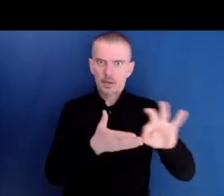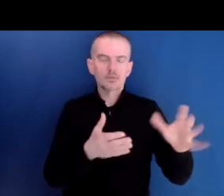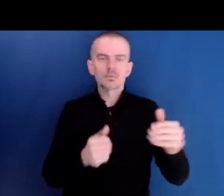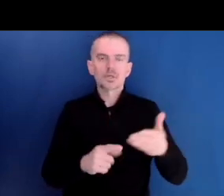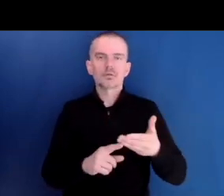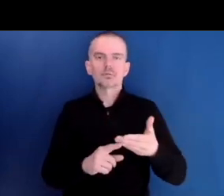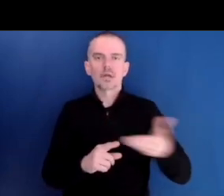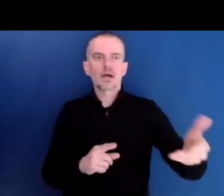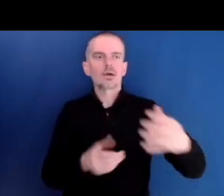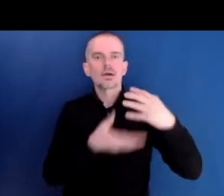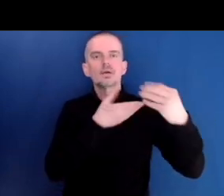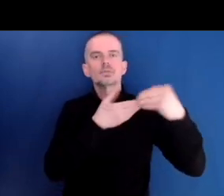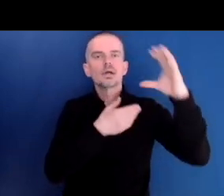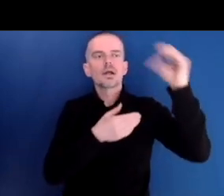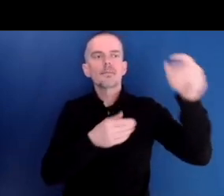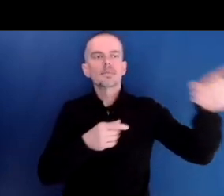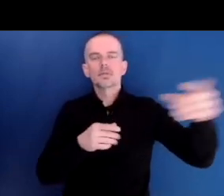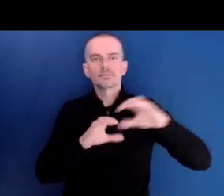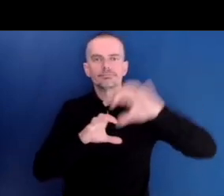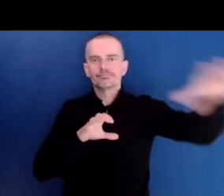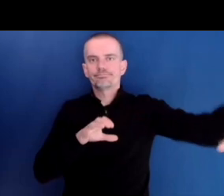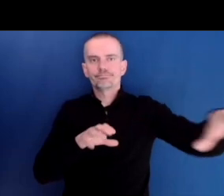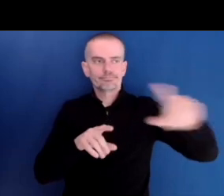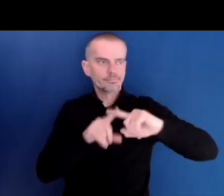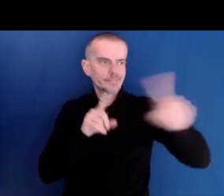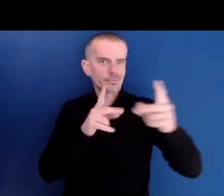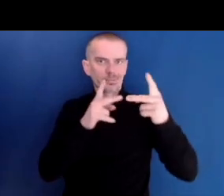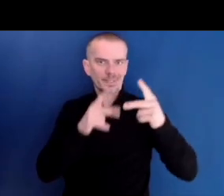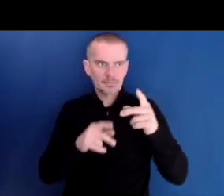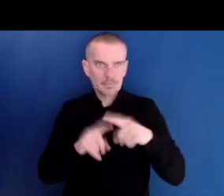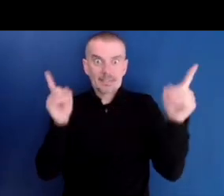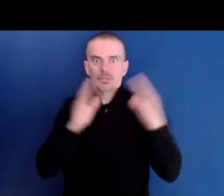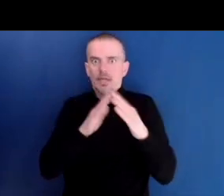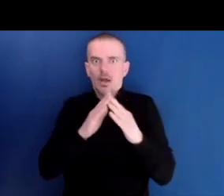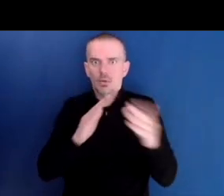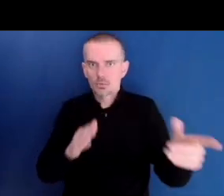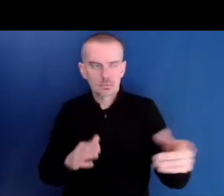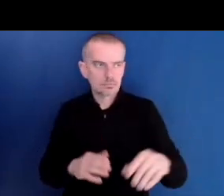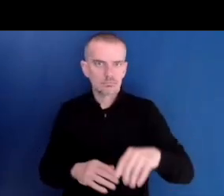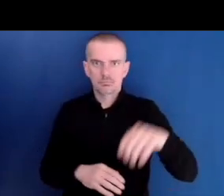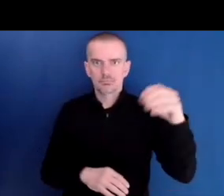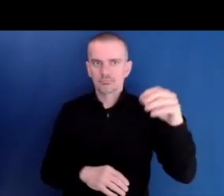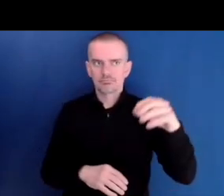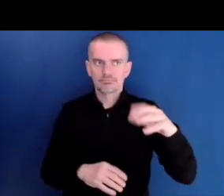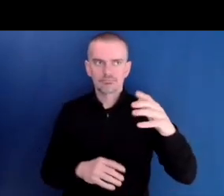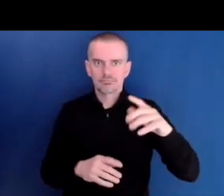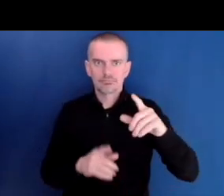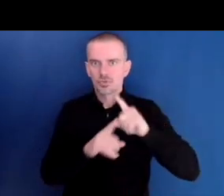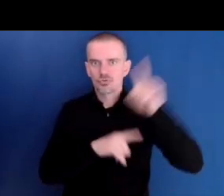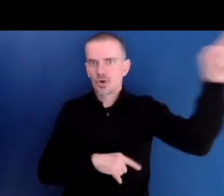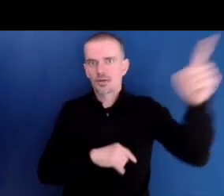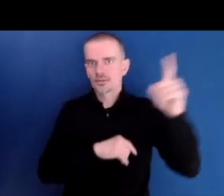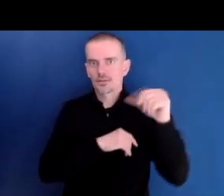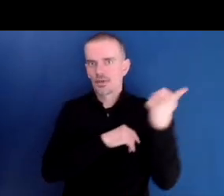outside firm that doesn't even need to be located in your city, right? They can be across the country, but they can still do your bookkeeping because you have a cloud-based